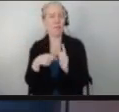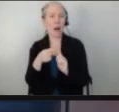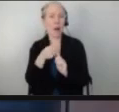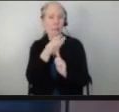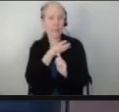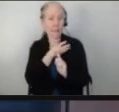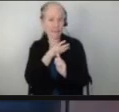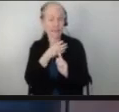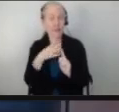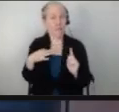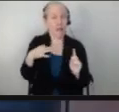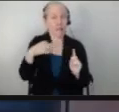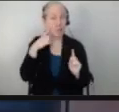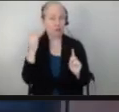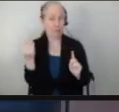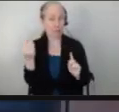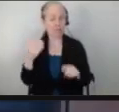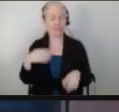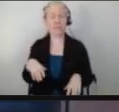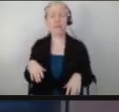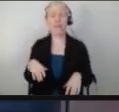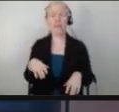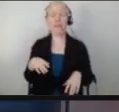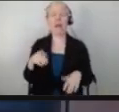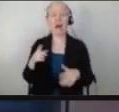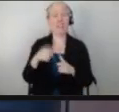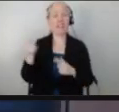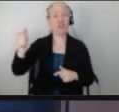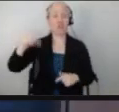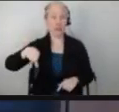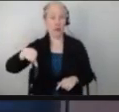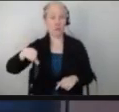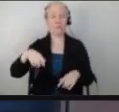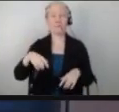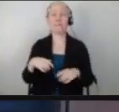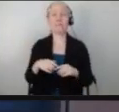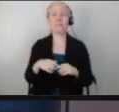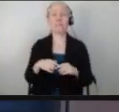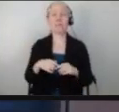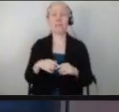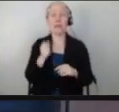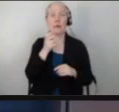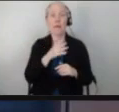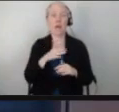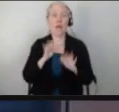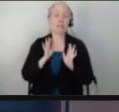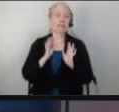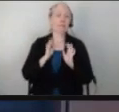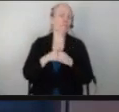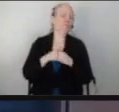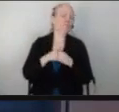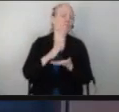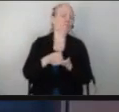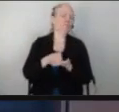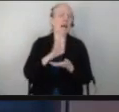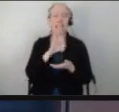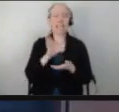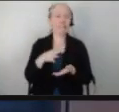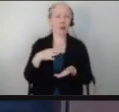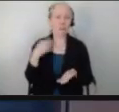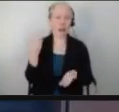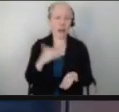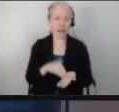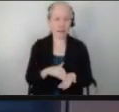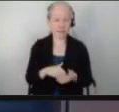applying for jobs and being turned down and not applying ever again. But, I will